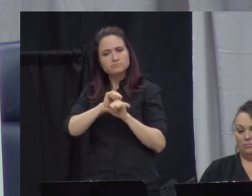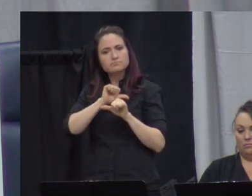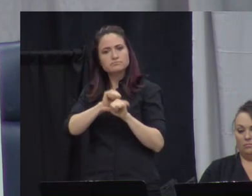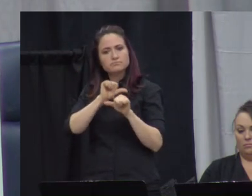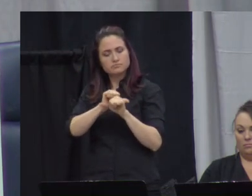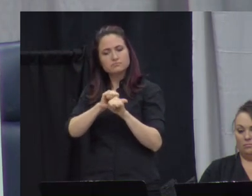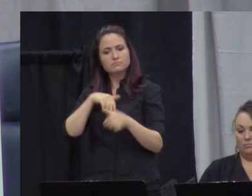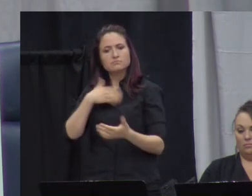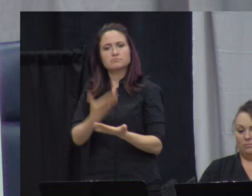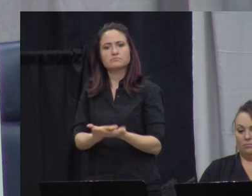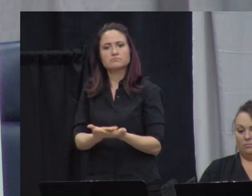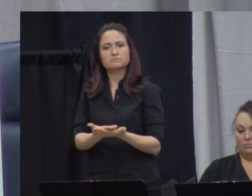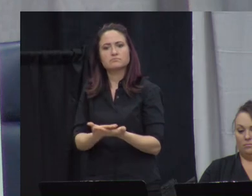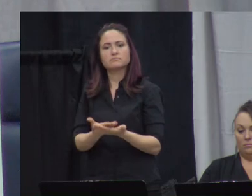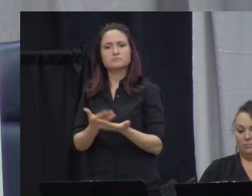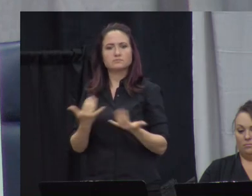today.